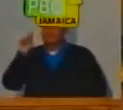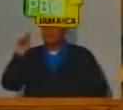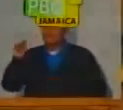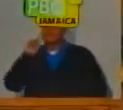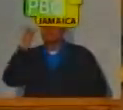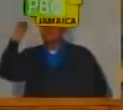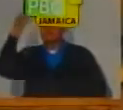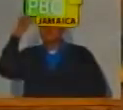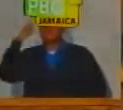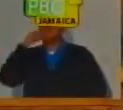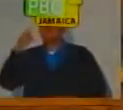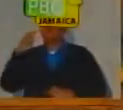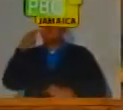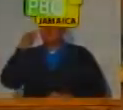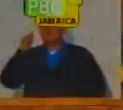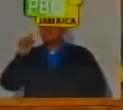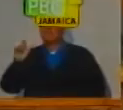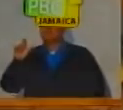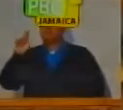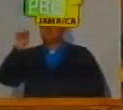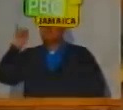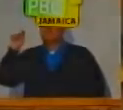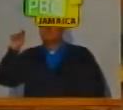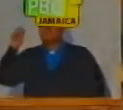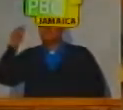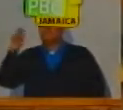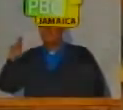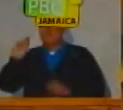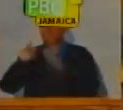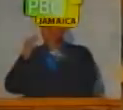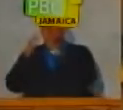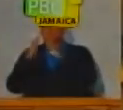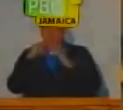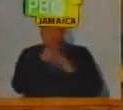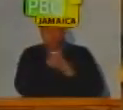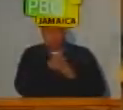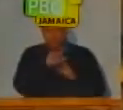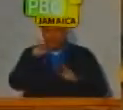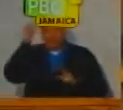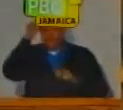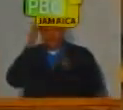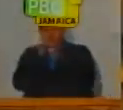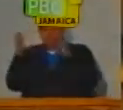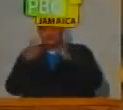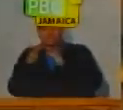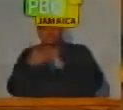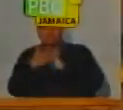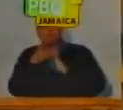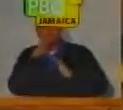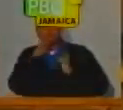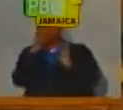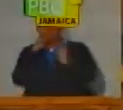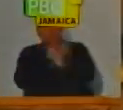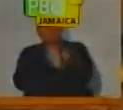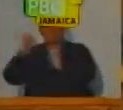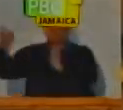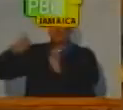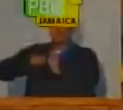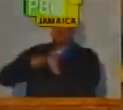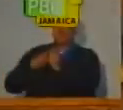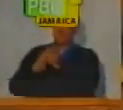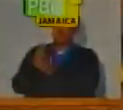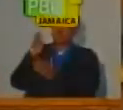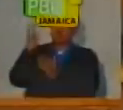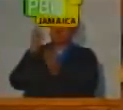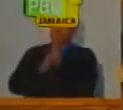Order of the Hospital of St. John of Jerusalem, Governor General of Jamaica, in exercise of the power conferred on me by